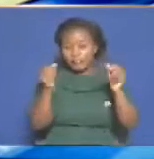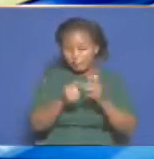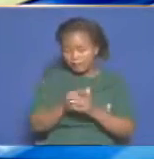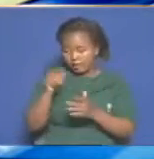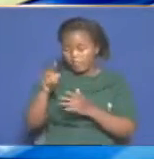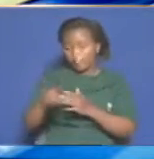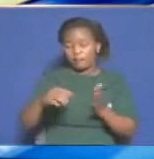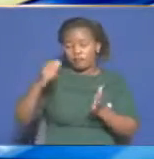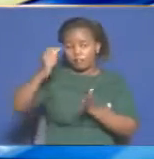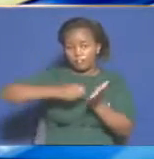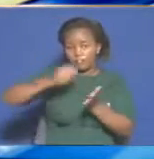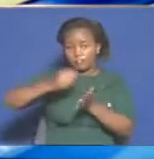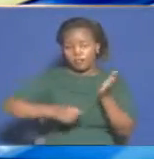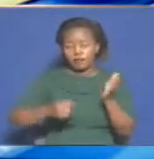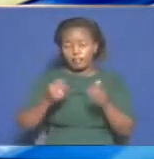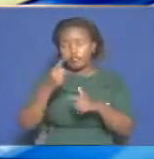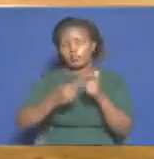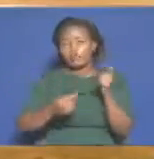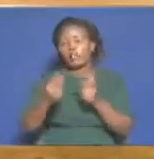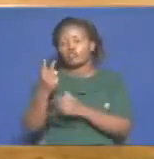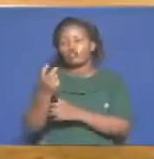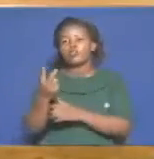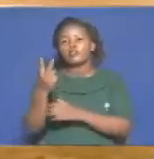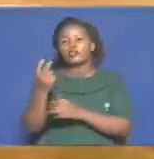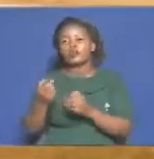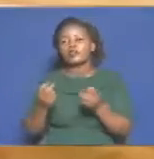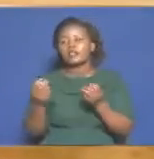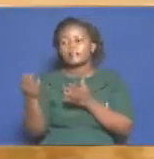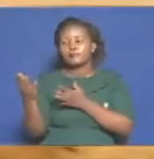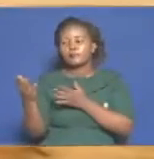and Uganda in 2019.